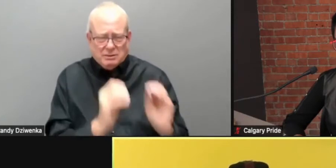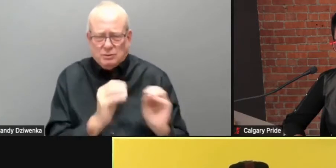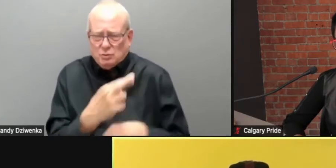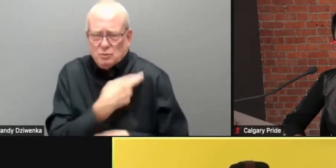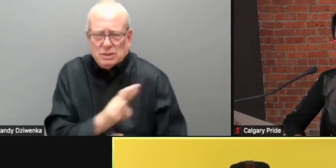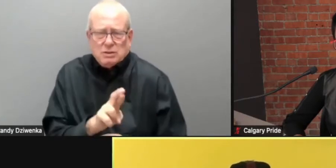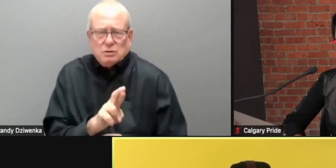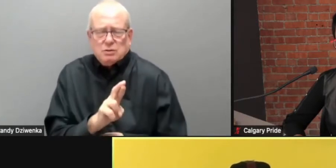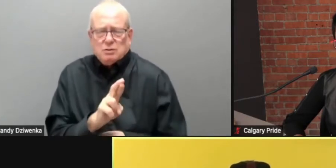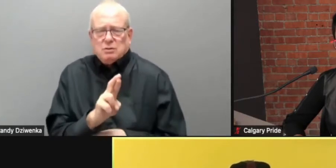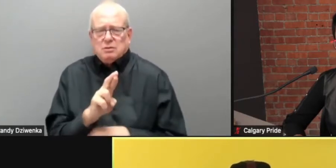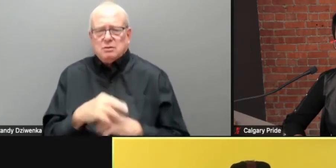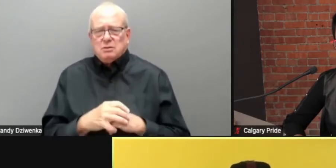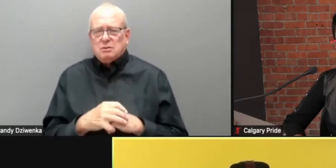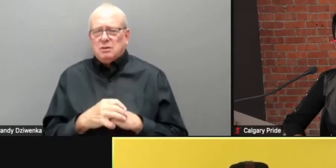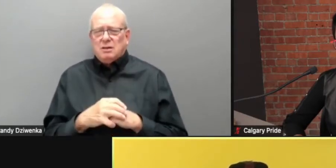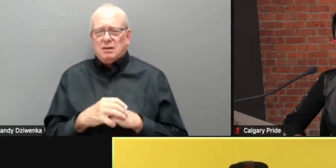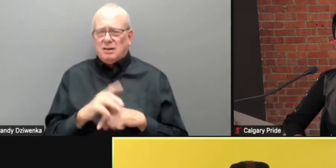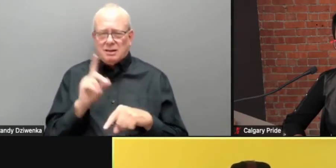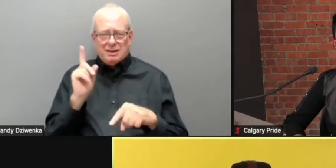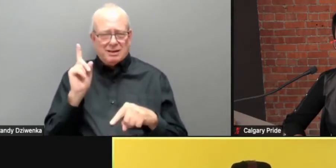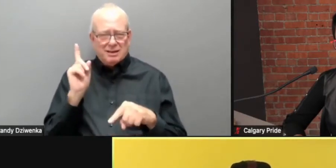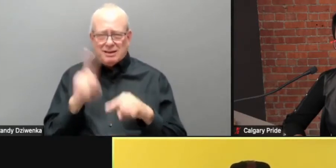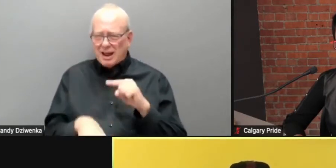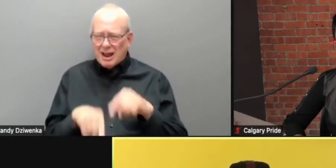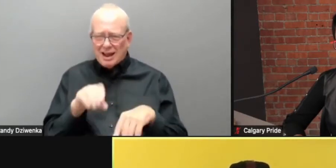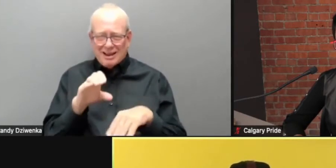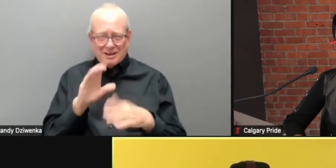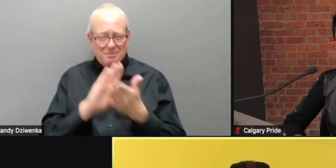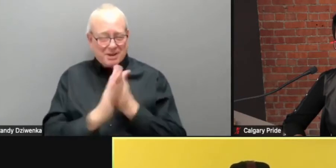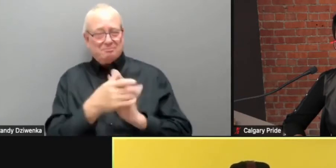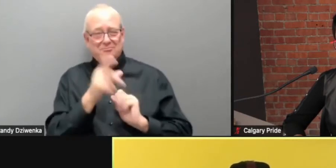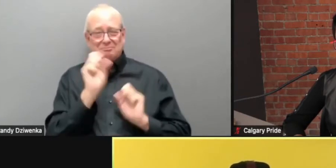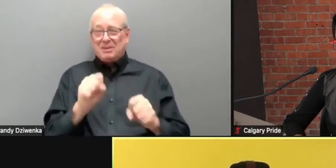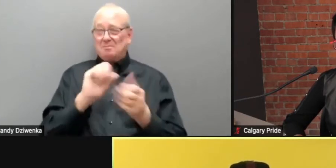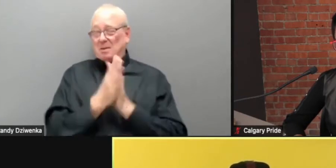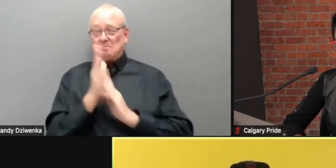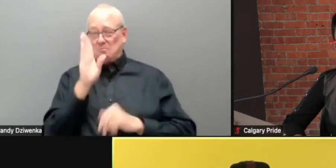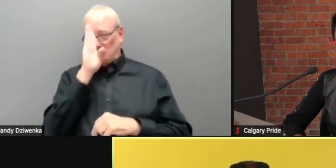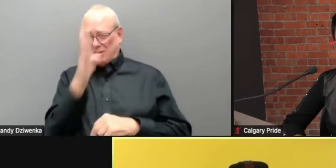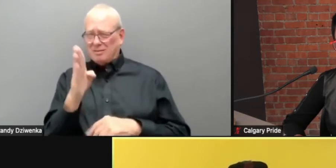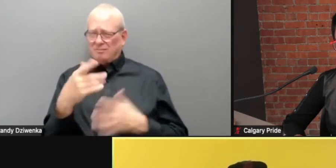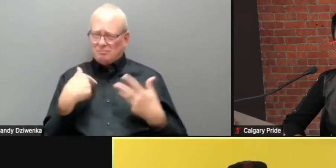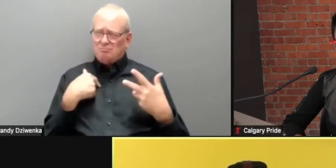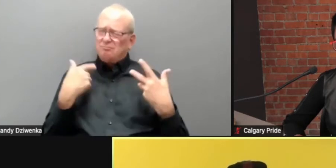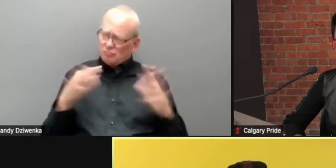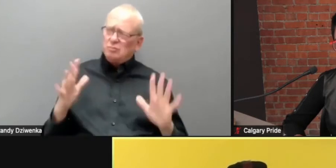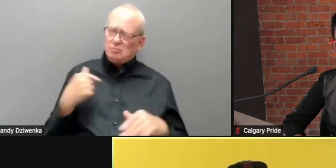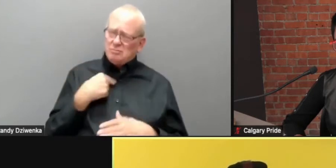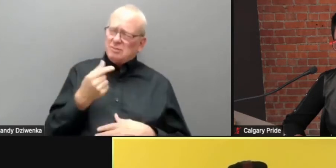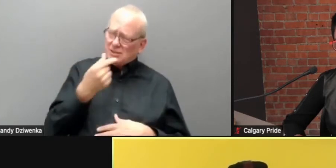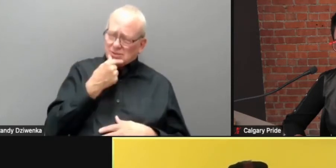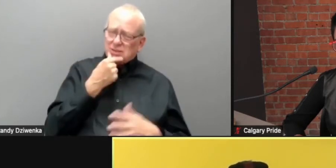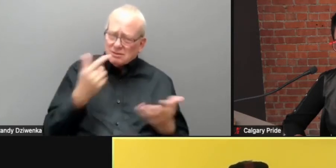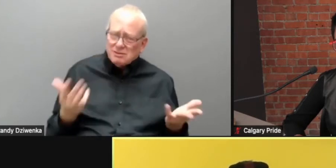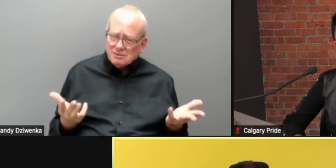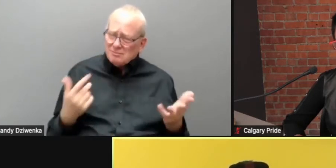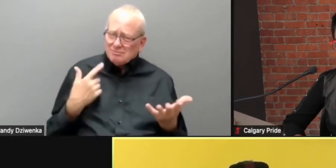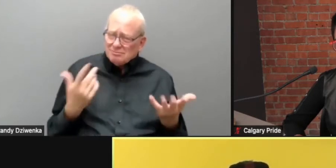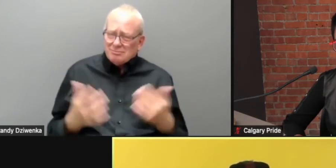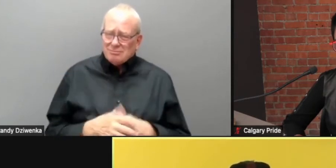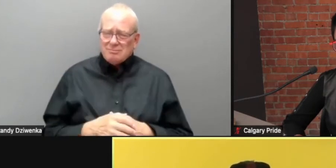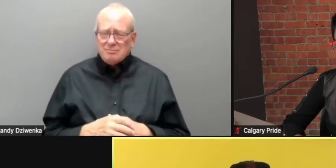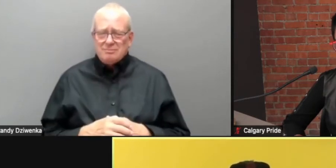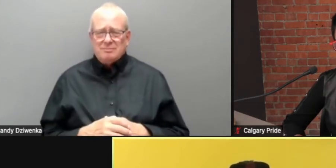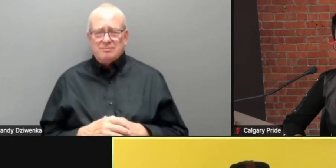gay, and also vice versa. So that's how my coming out happened to